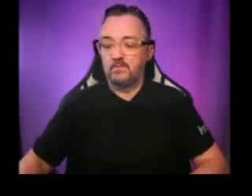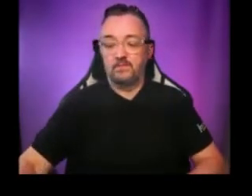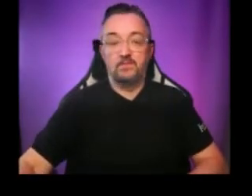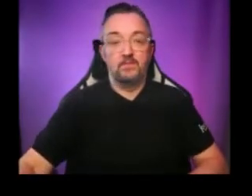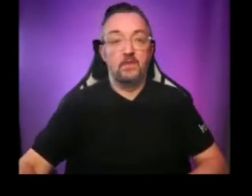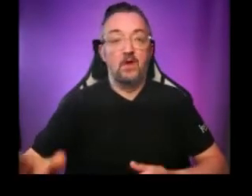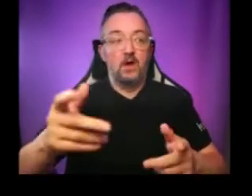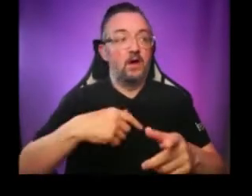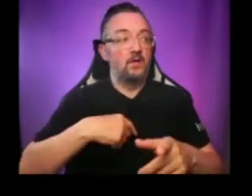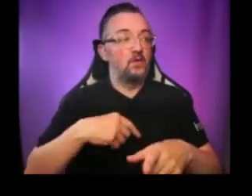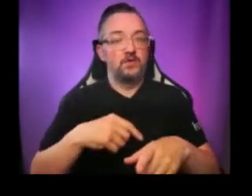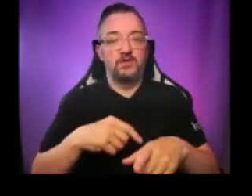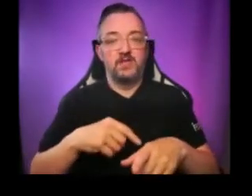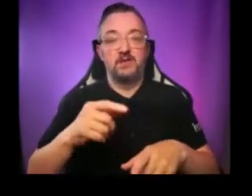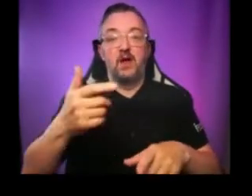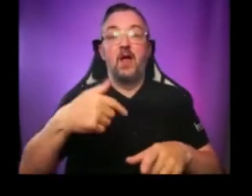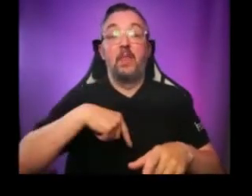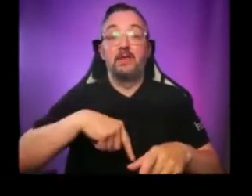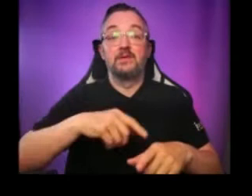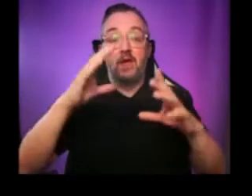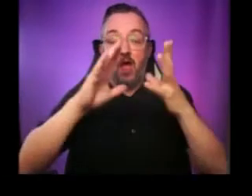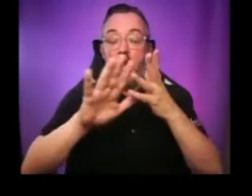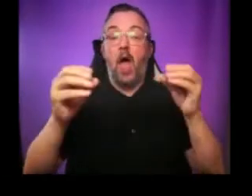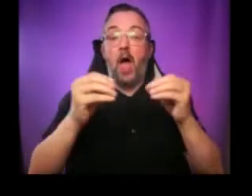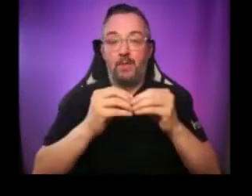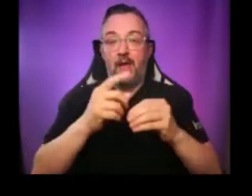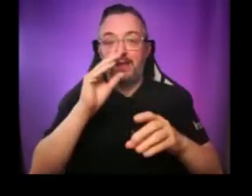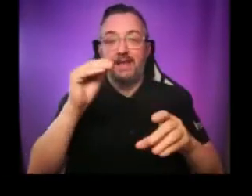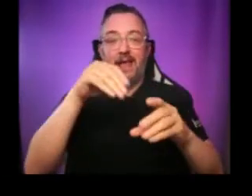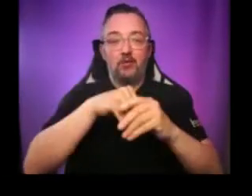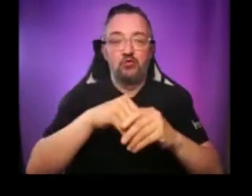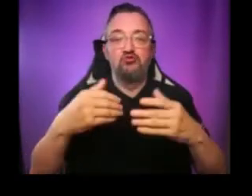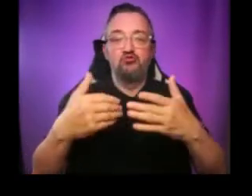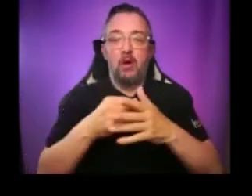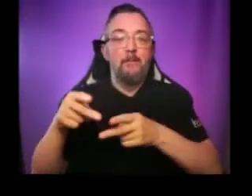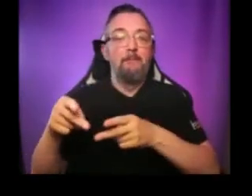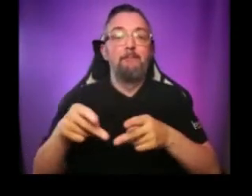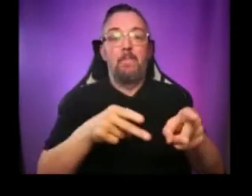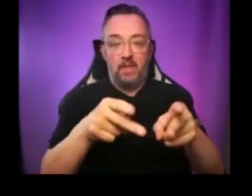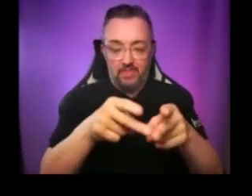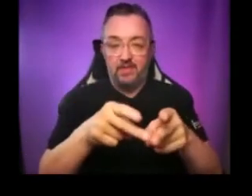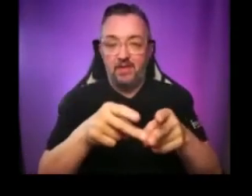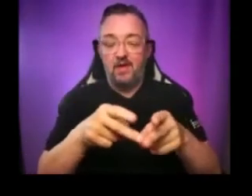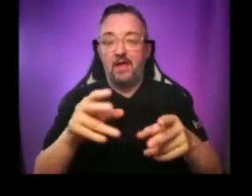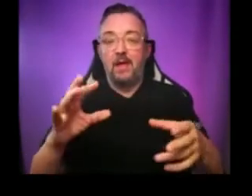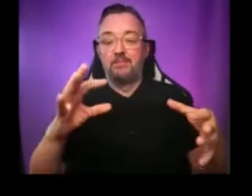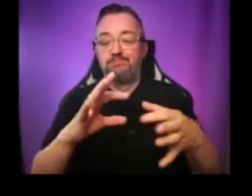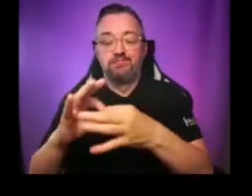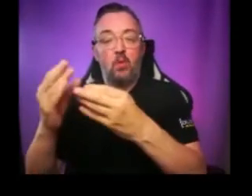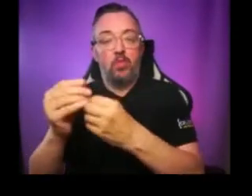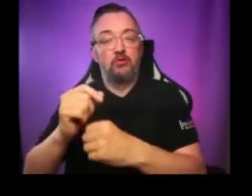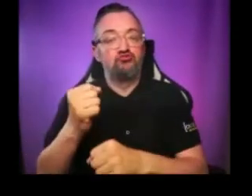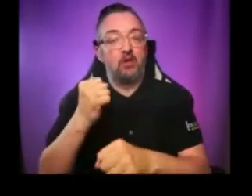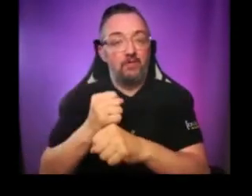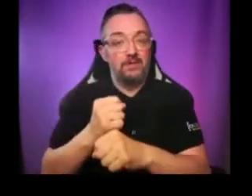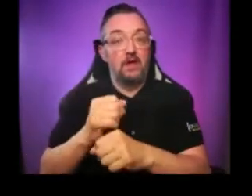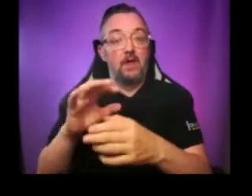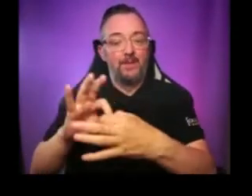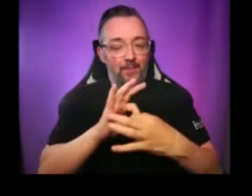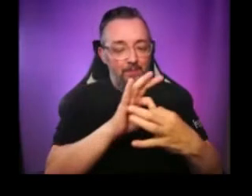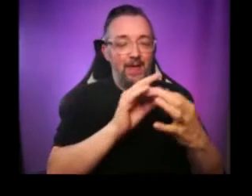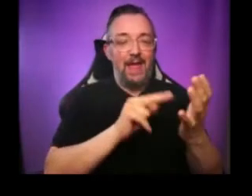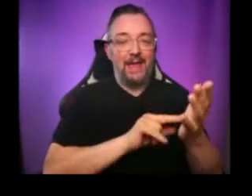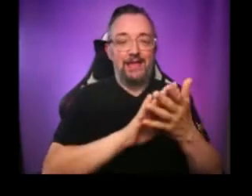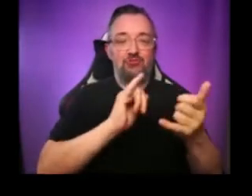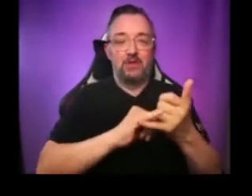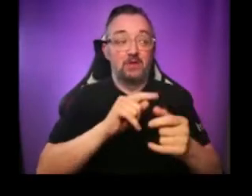These brain health hubs will feed into a new innovative pathway that we're establishing in partnership with the Scottish Government and the NHS. Now, this